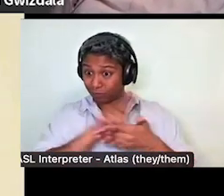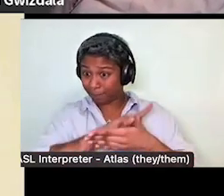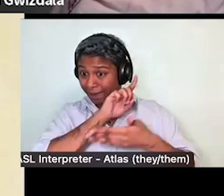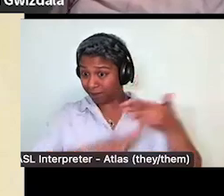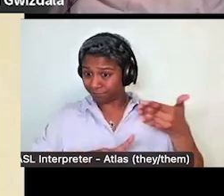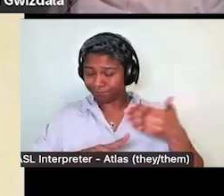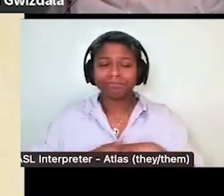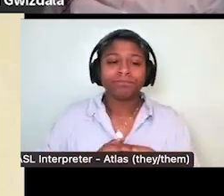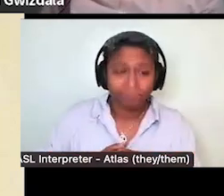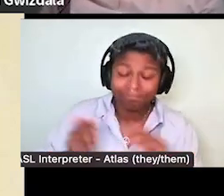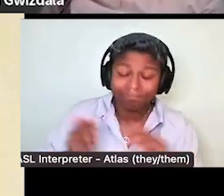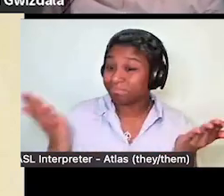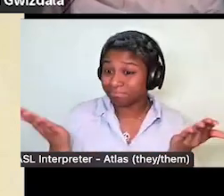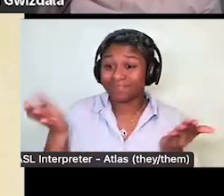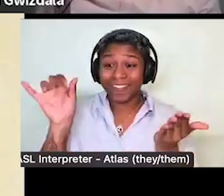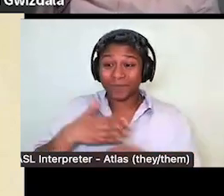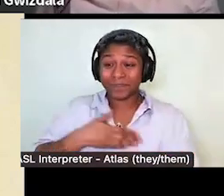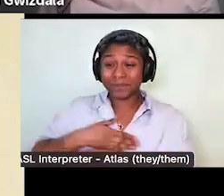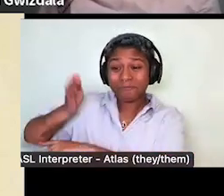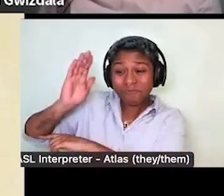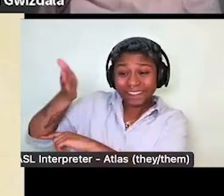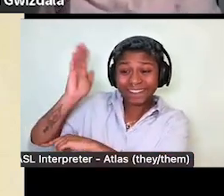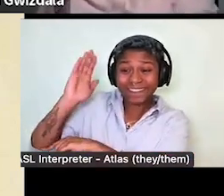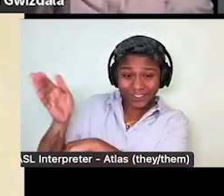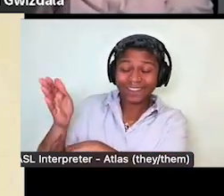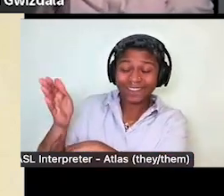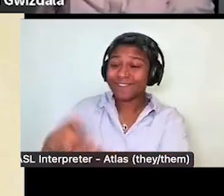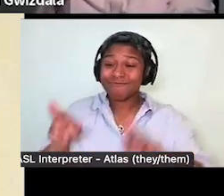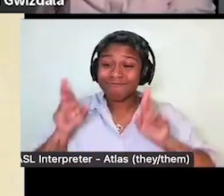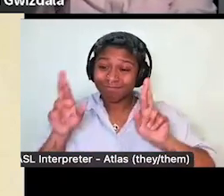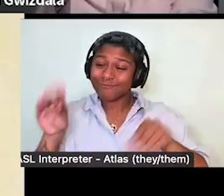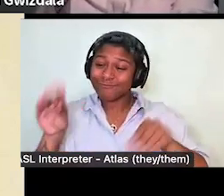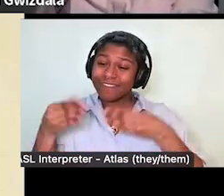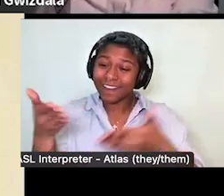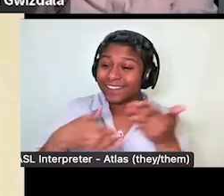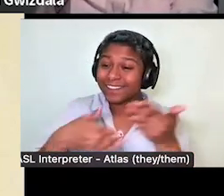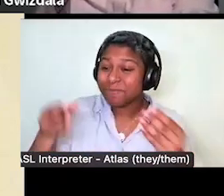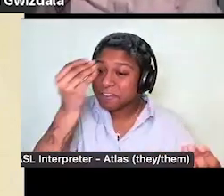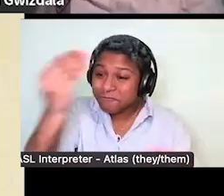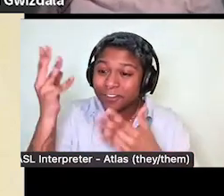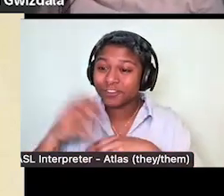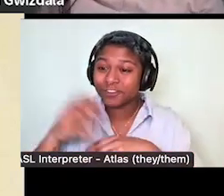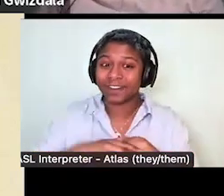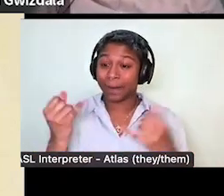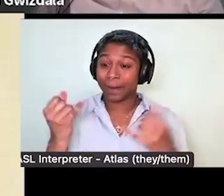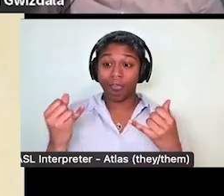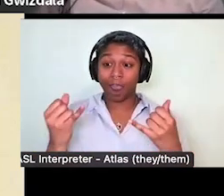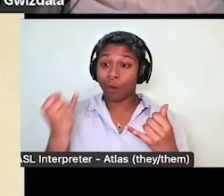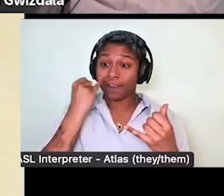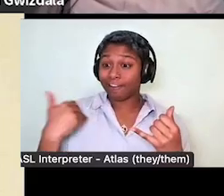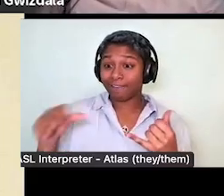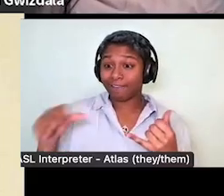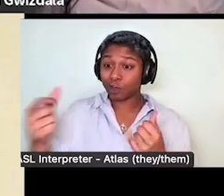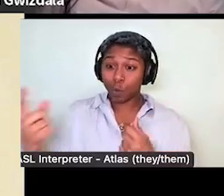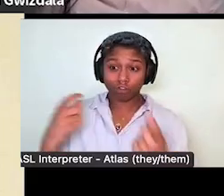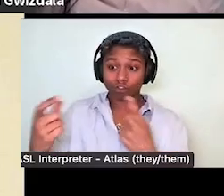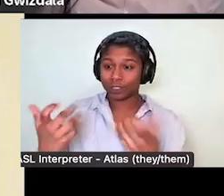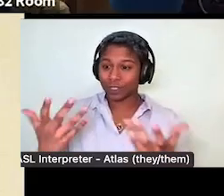some information, but now I want to be able to answer your questions. We probably got about, what, 10 minutes or so